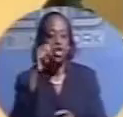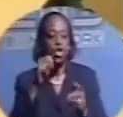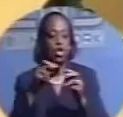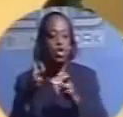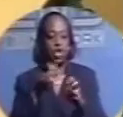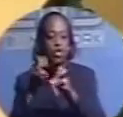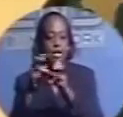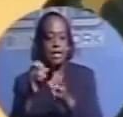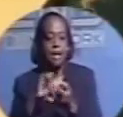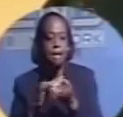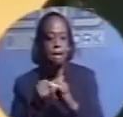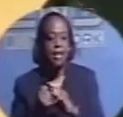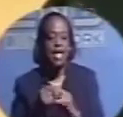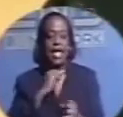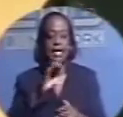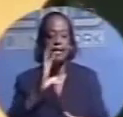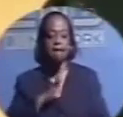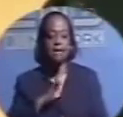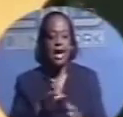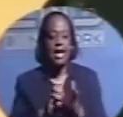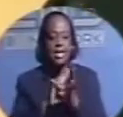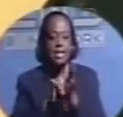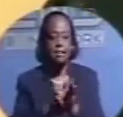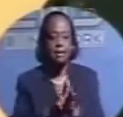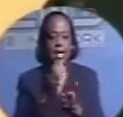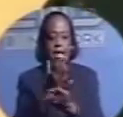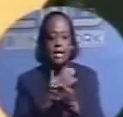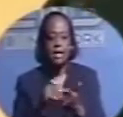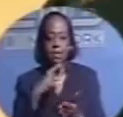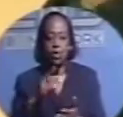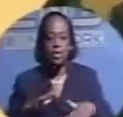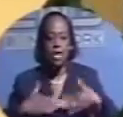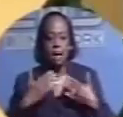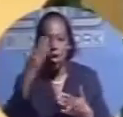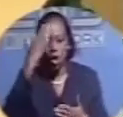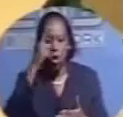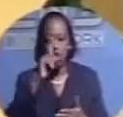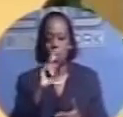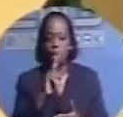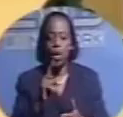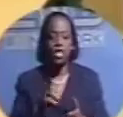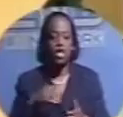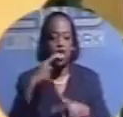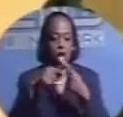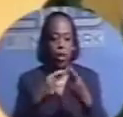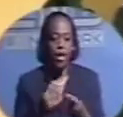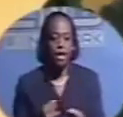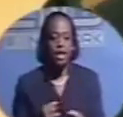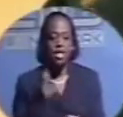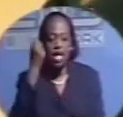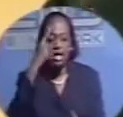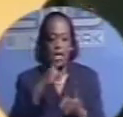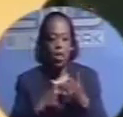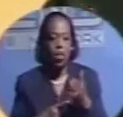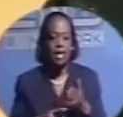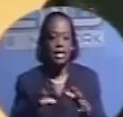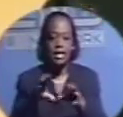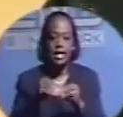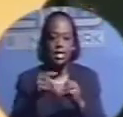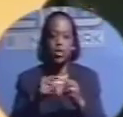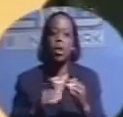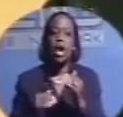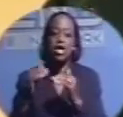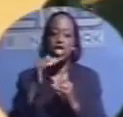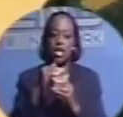example of someone who is young but knows where she's headed. She understands what it takes to achieve,